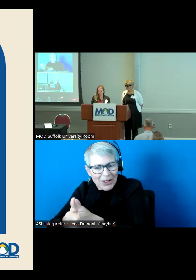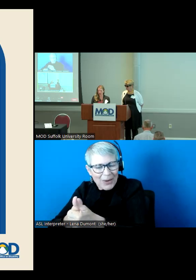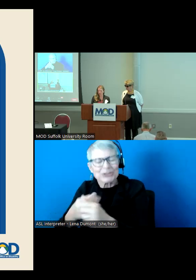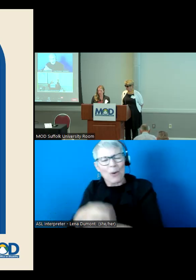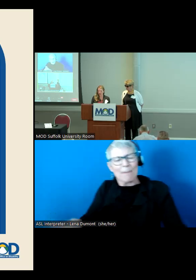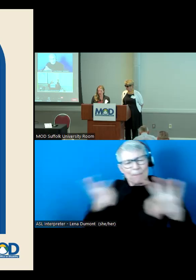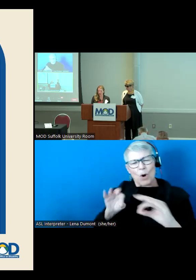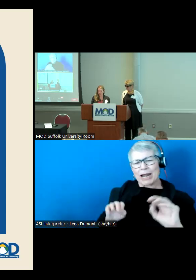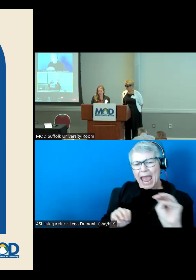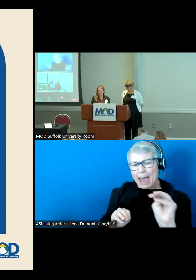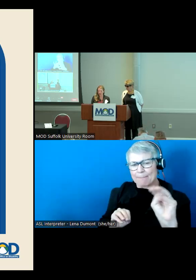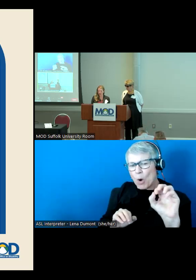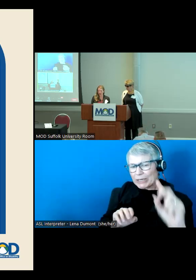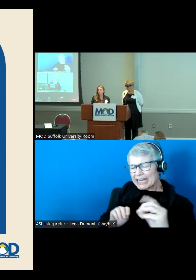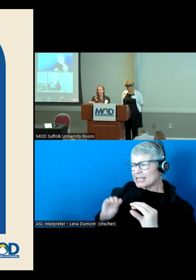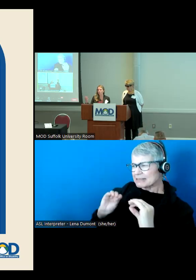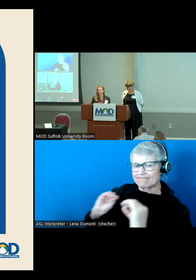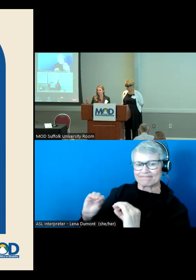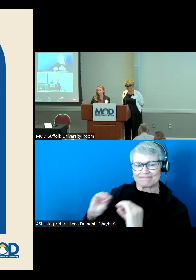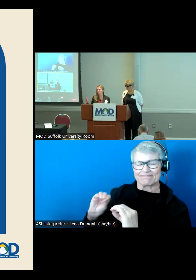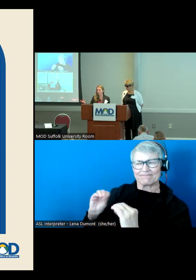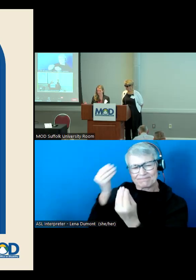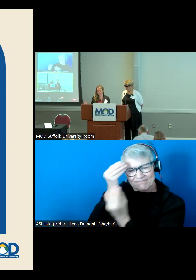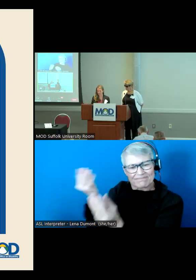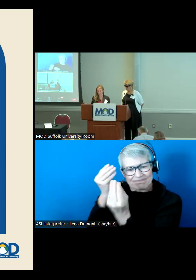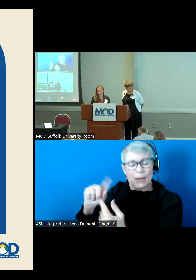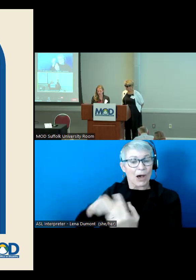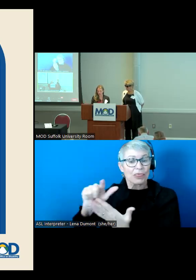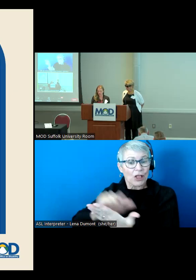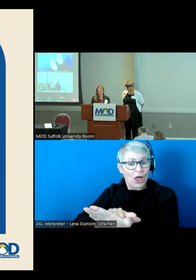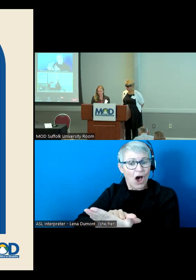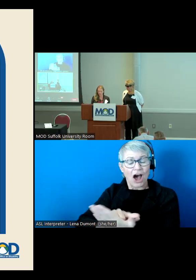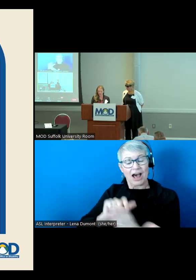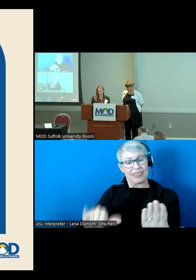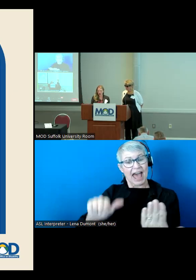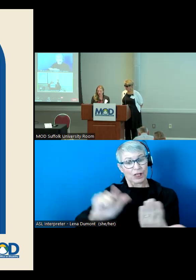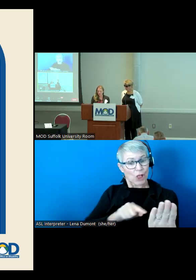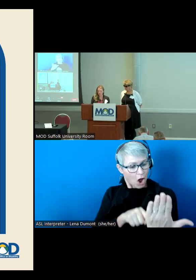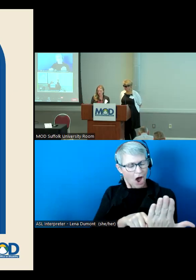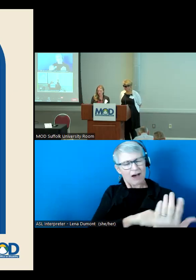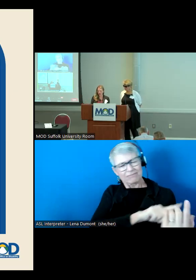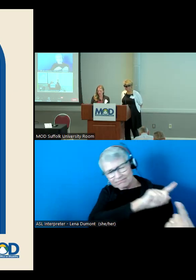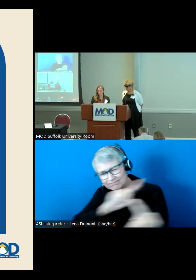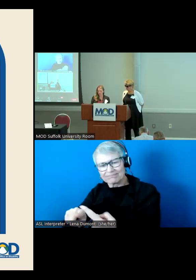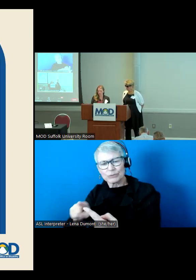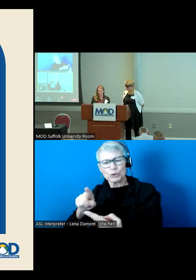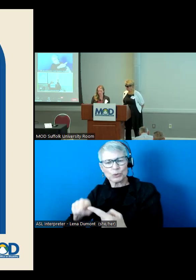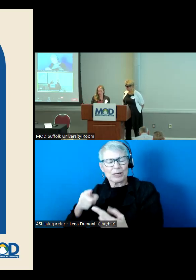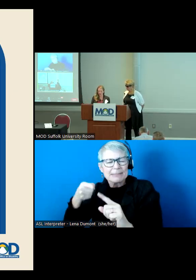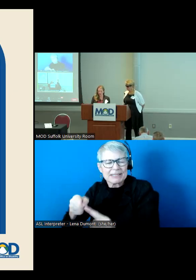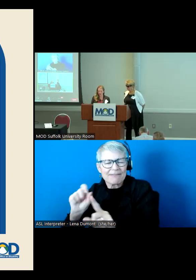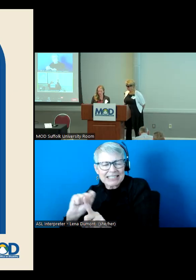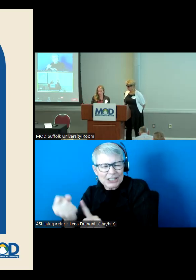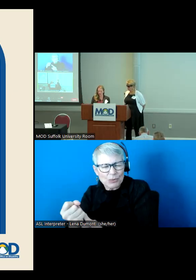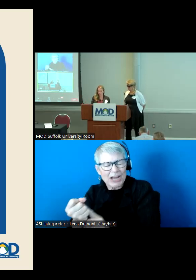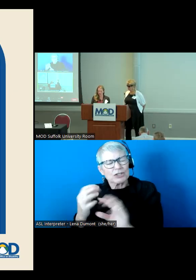and how to apply and how they apply to their specific situations. Arming self-advocates with